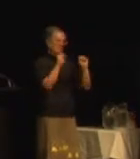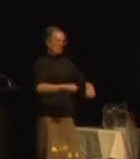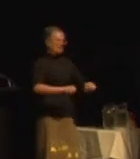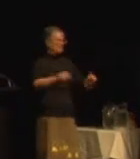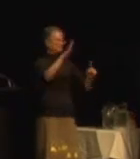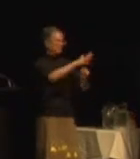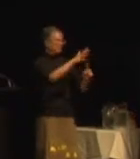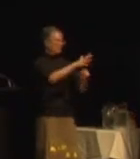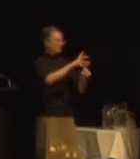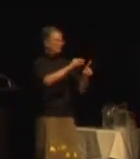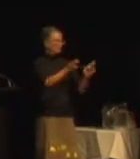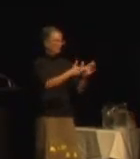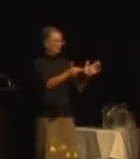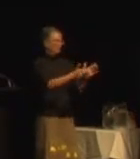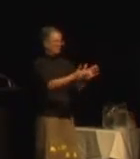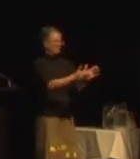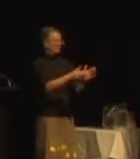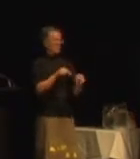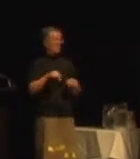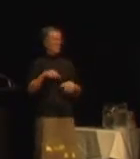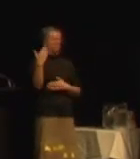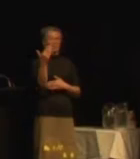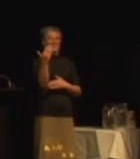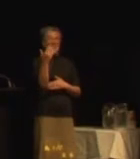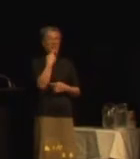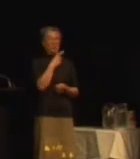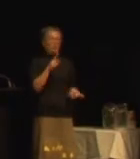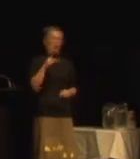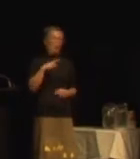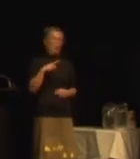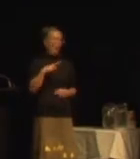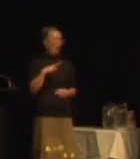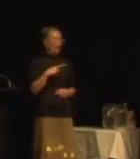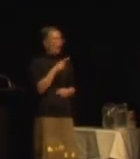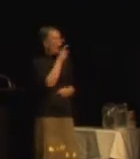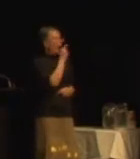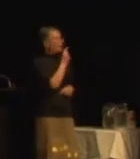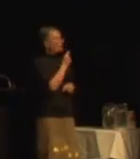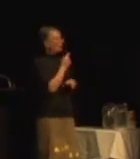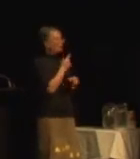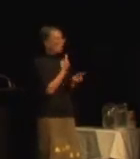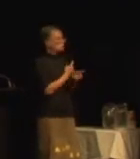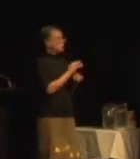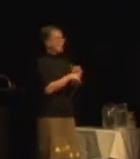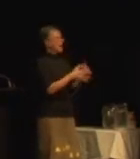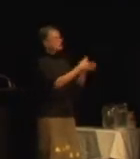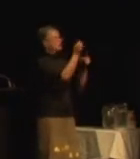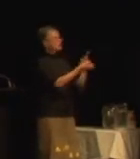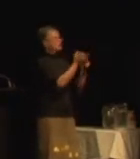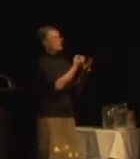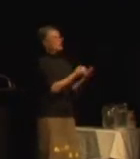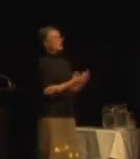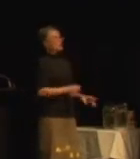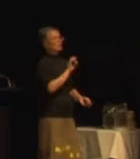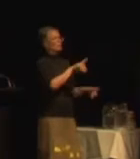years, and this presentation is really to tell you why. I could have talked about everything that's been achieved in the team's 10 years of